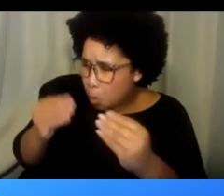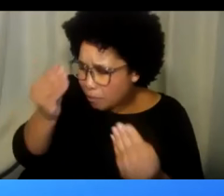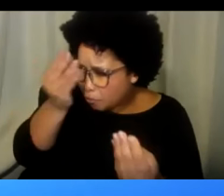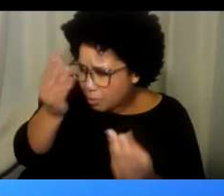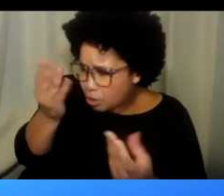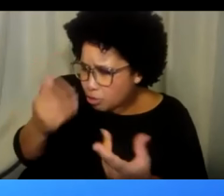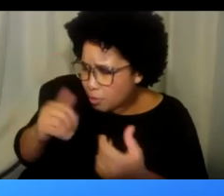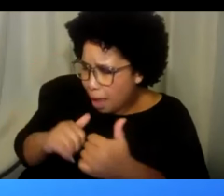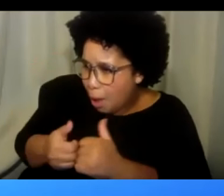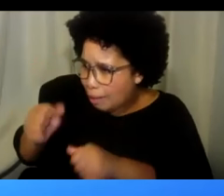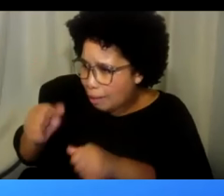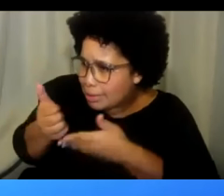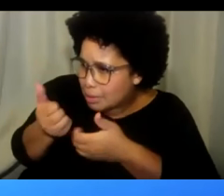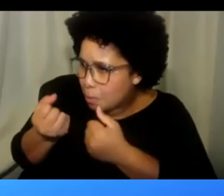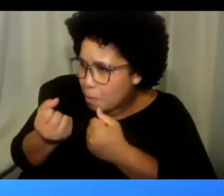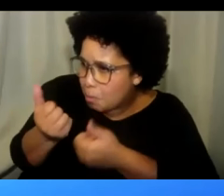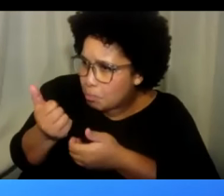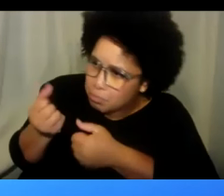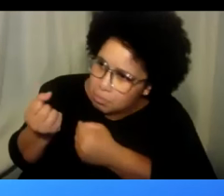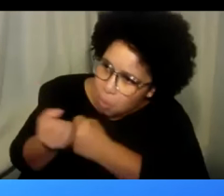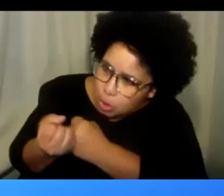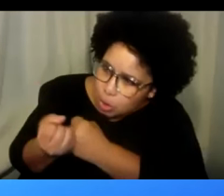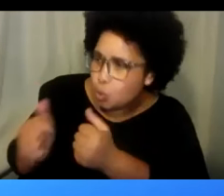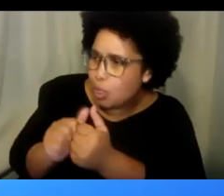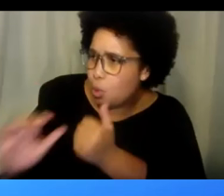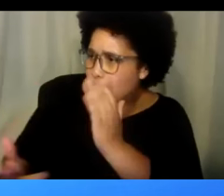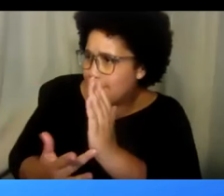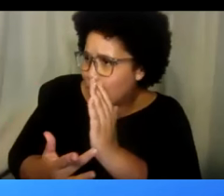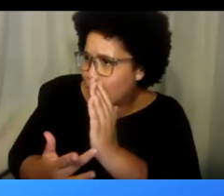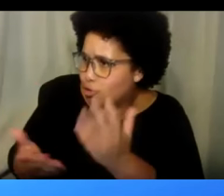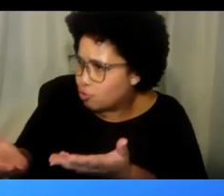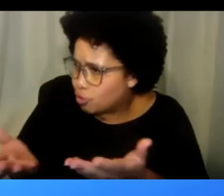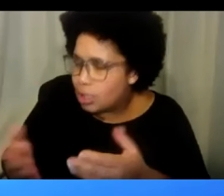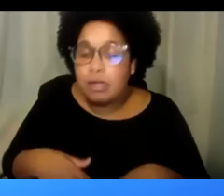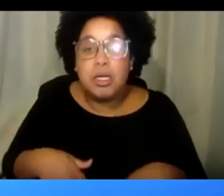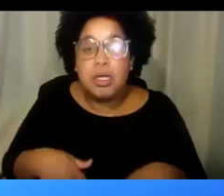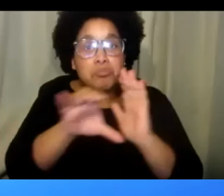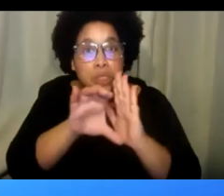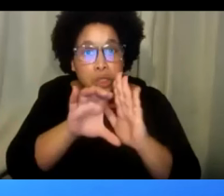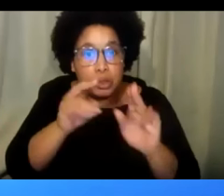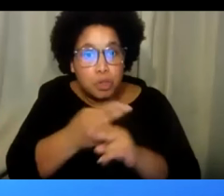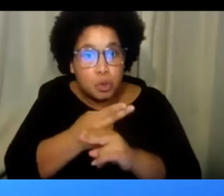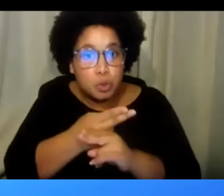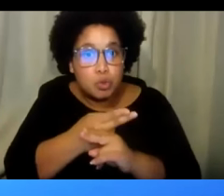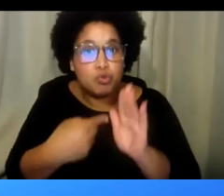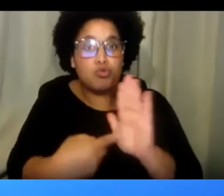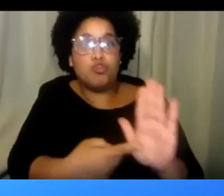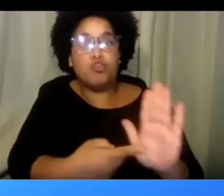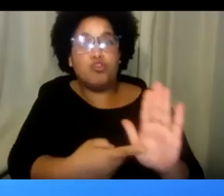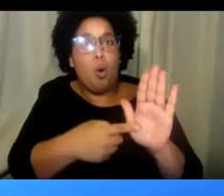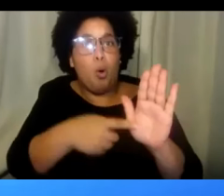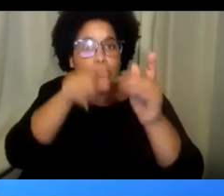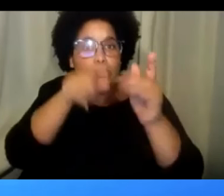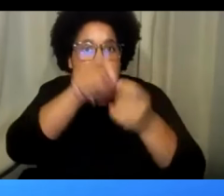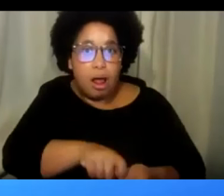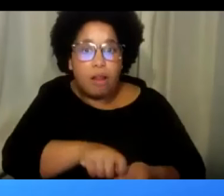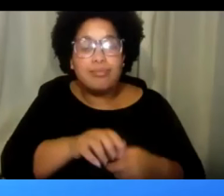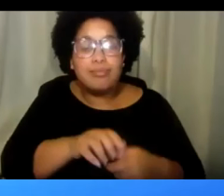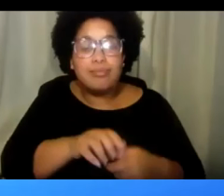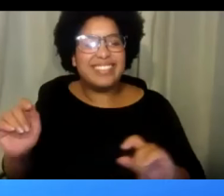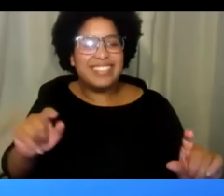them with their technology. Pictures can be used to help show detail. Next slide, please.